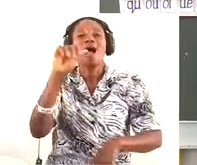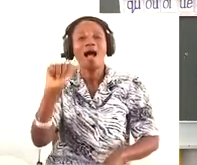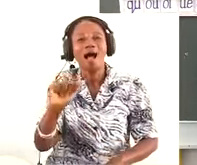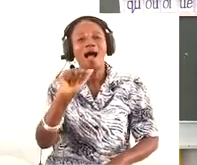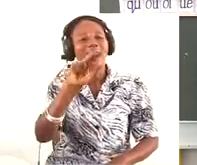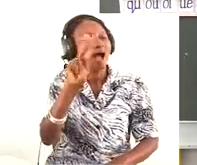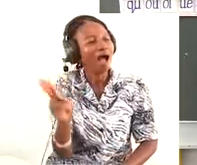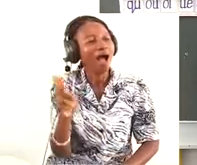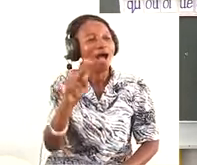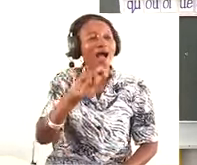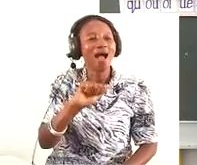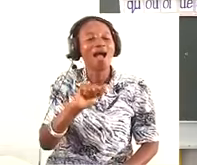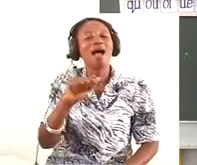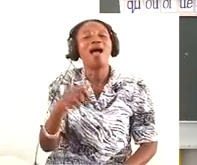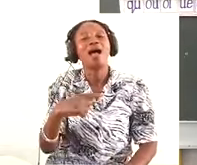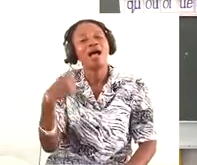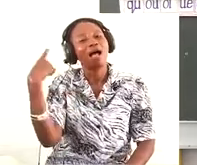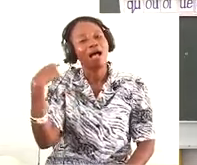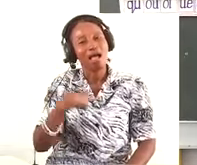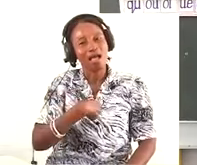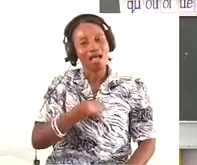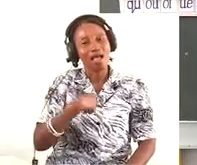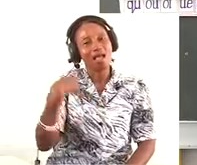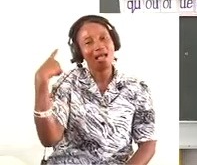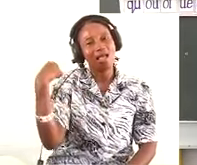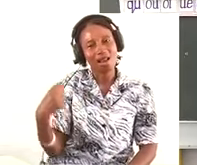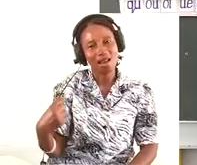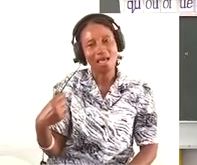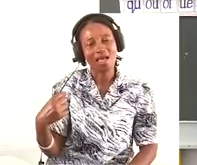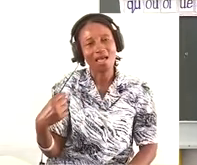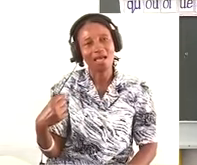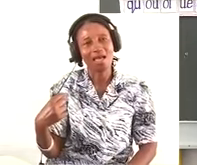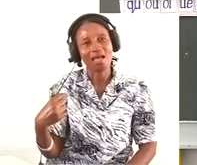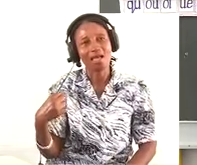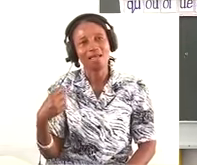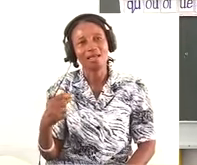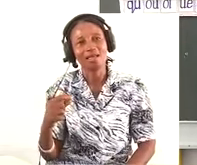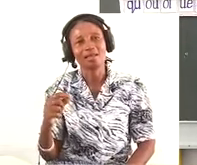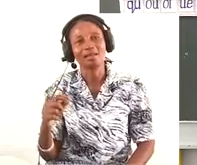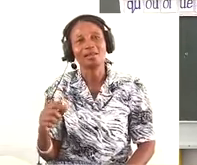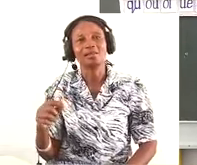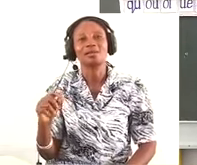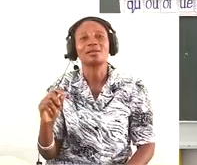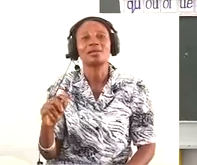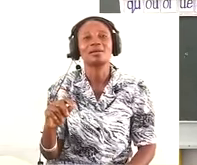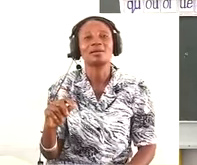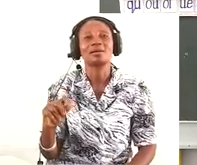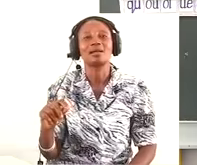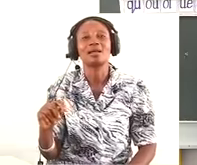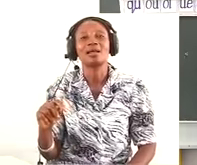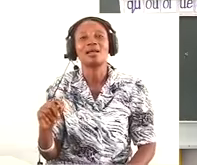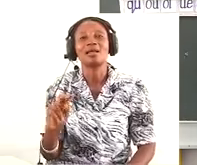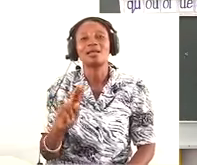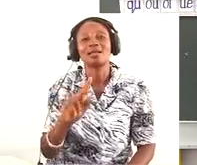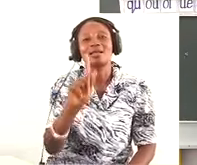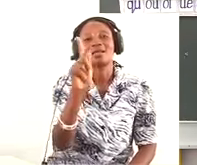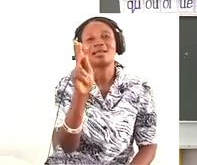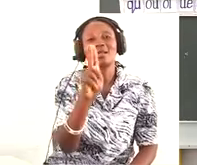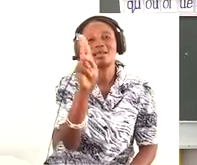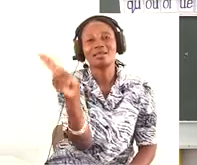there we go. I like to hop, hop, hop, up and down. I like to